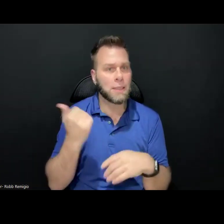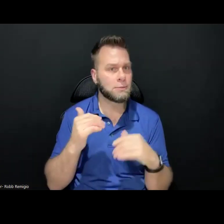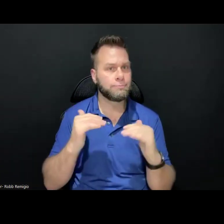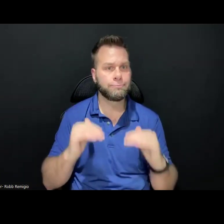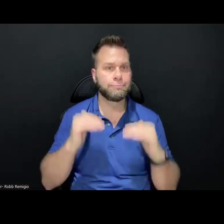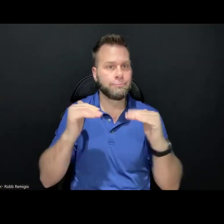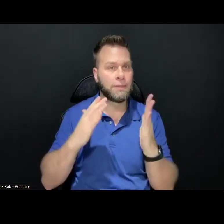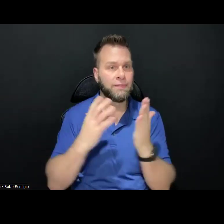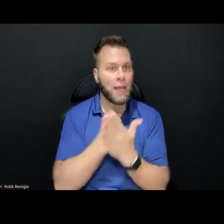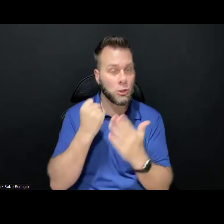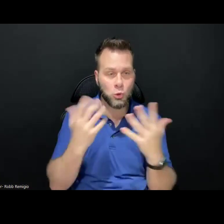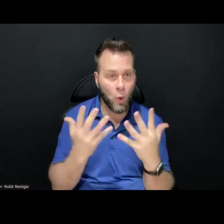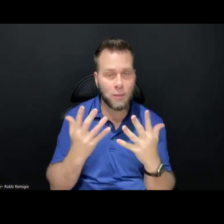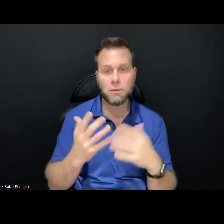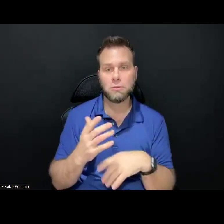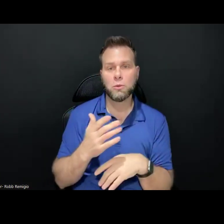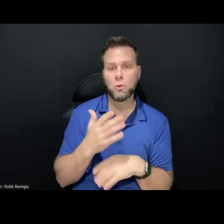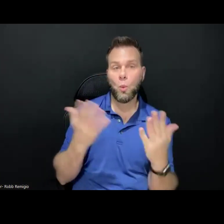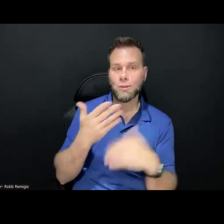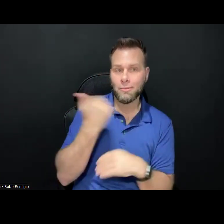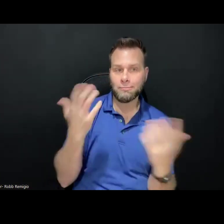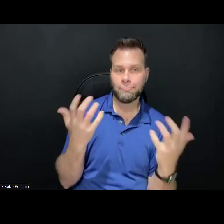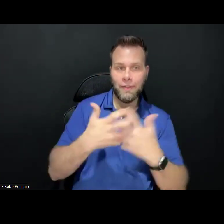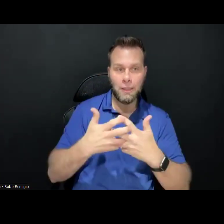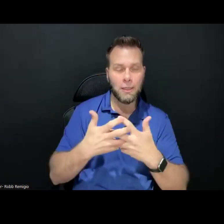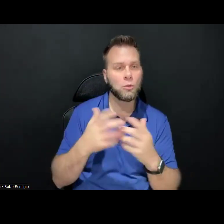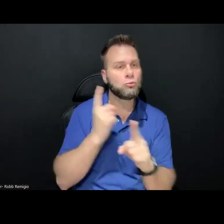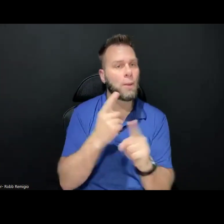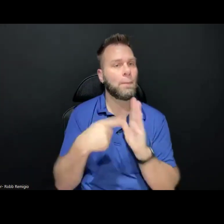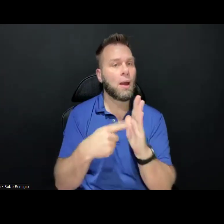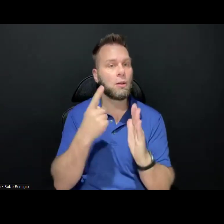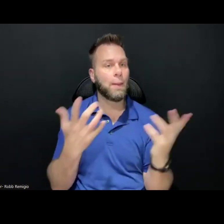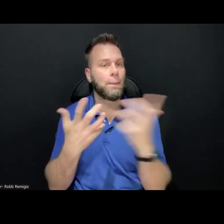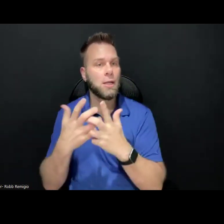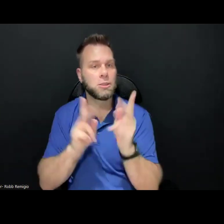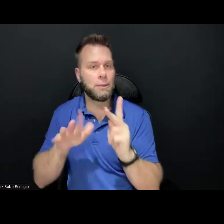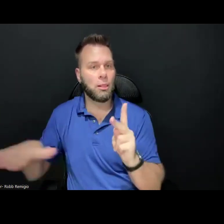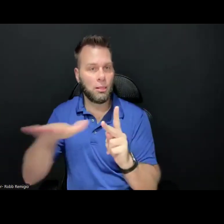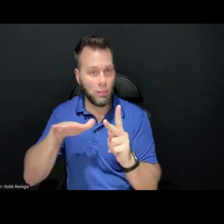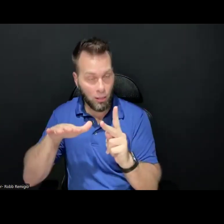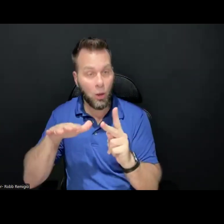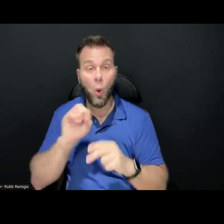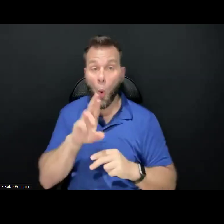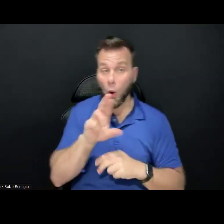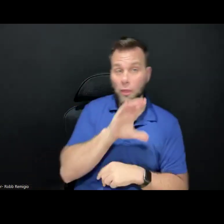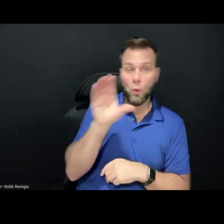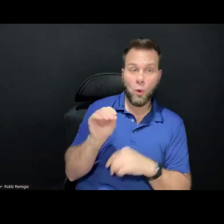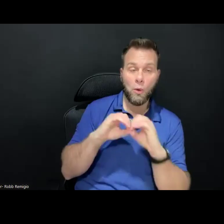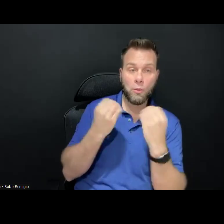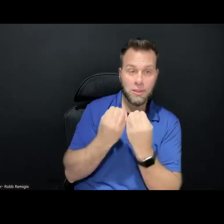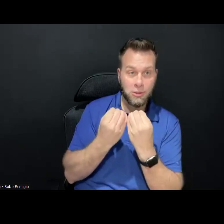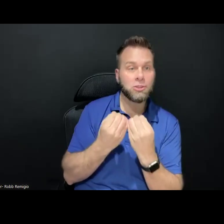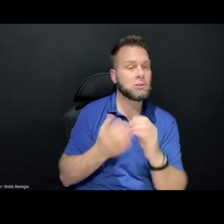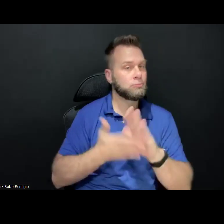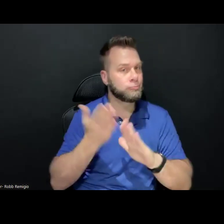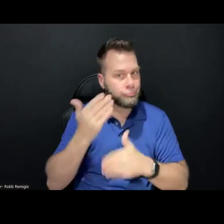to fit. What is the right model for the people that you're serving, for the organization and the way you're operating,